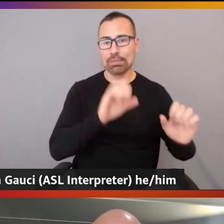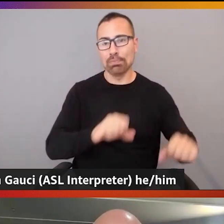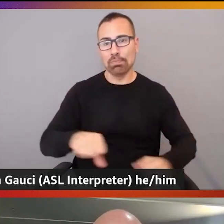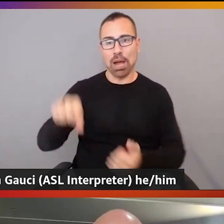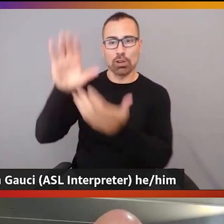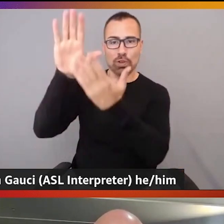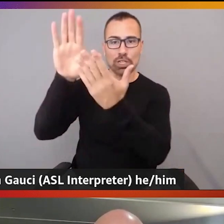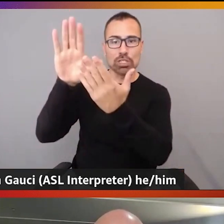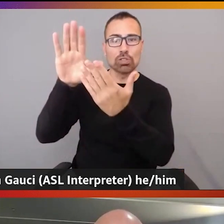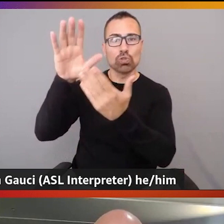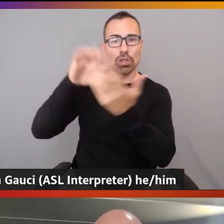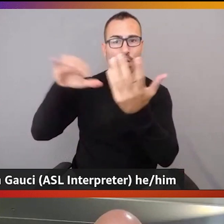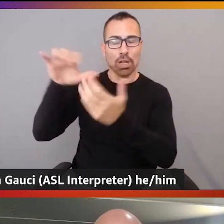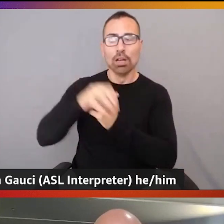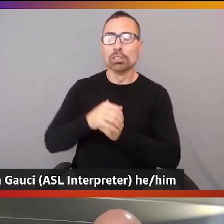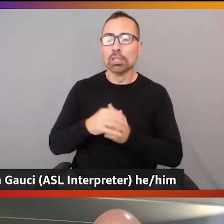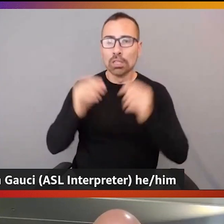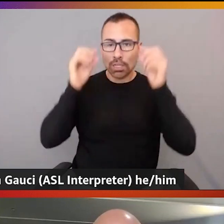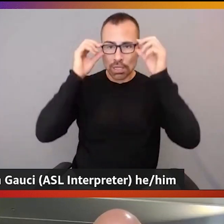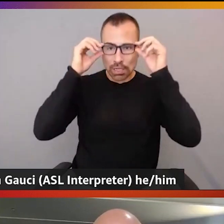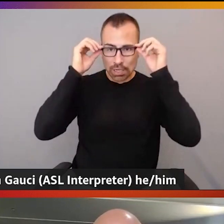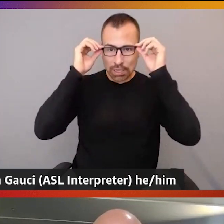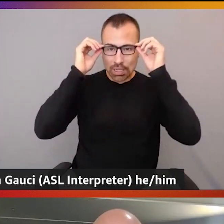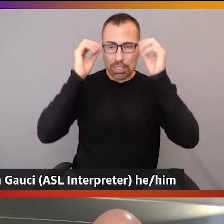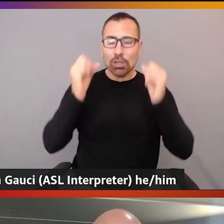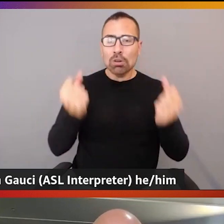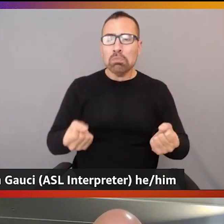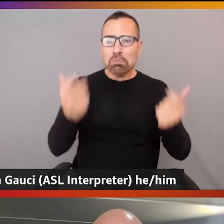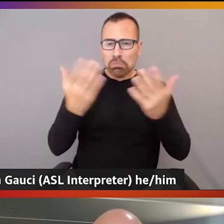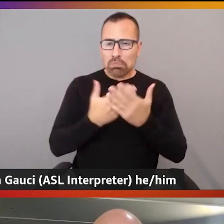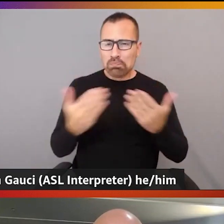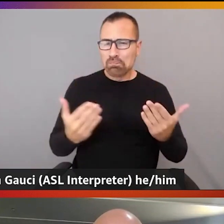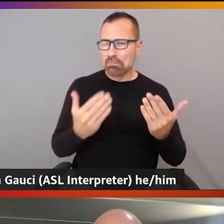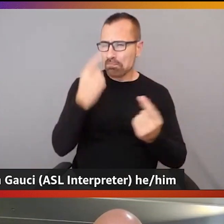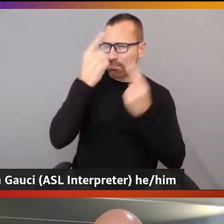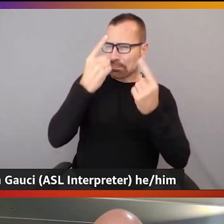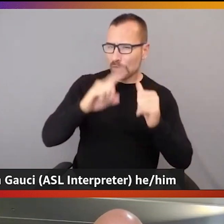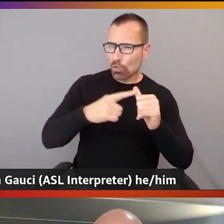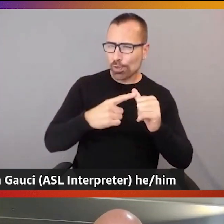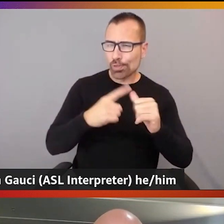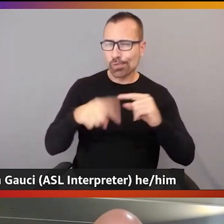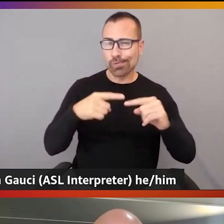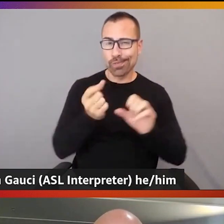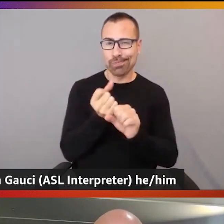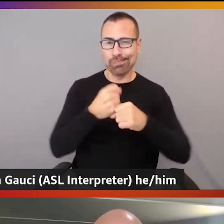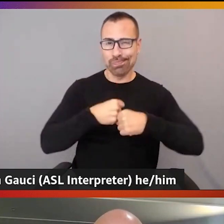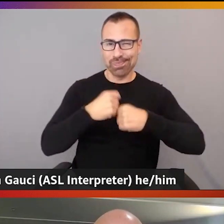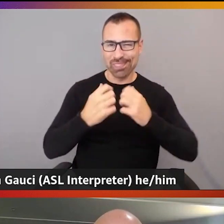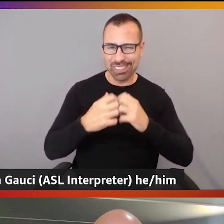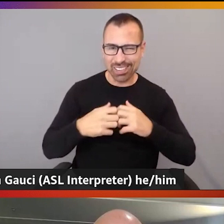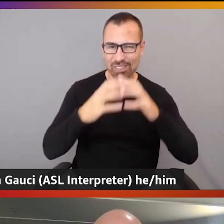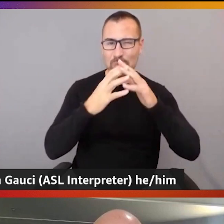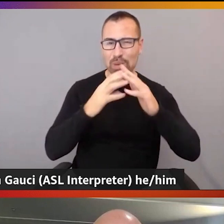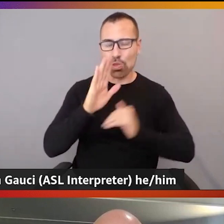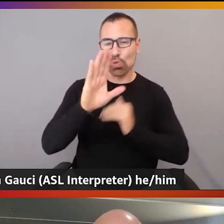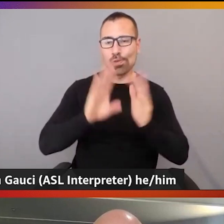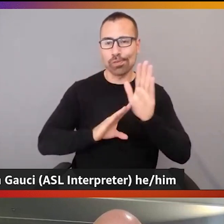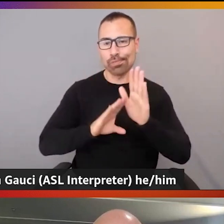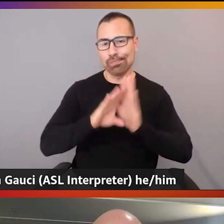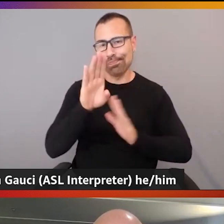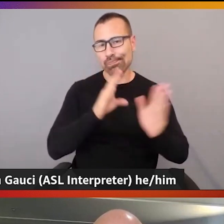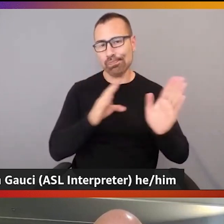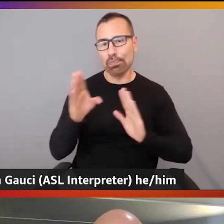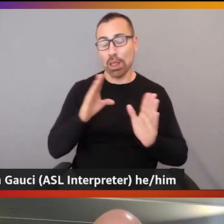considered when making that plan, because as we all know, databases are the core of pretty much